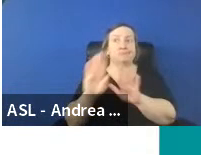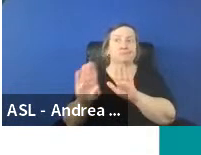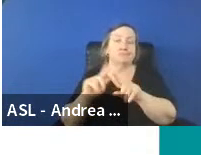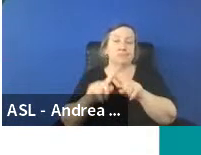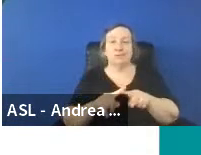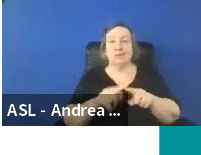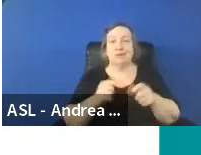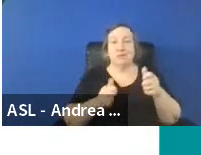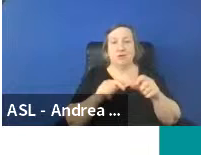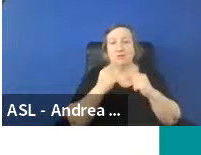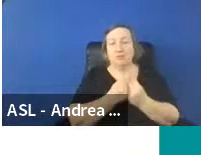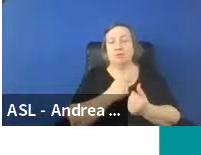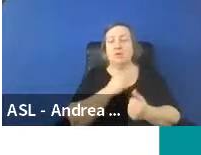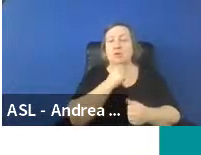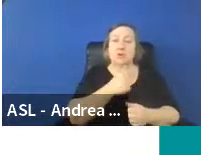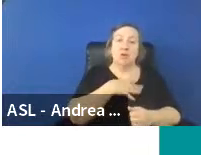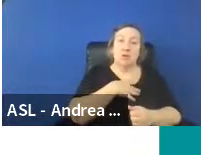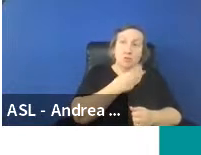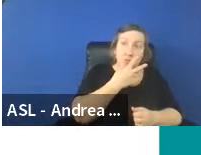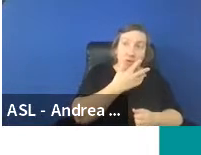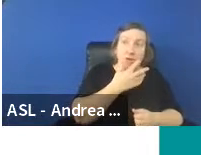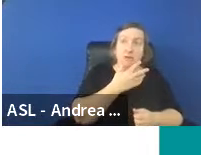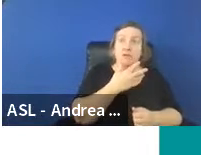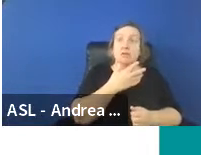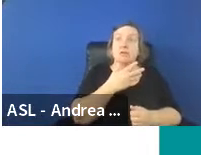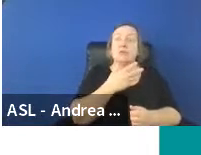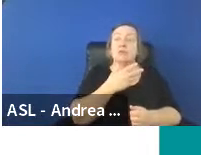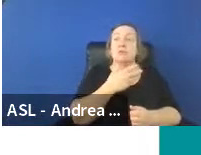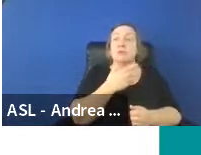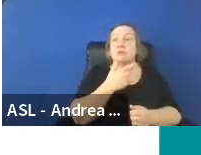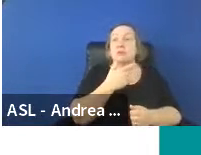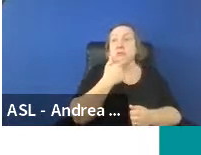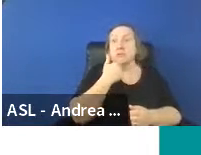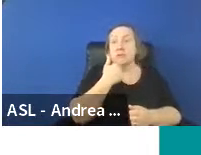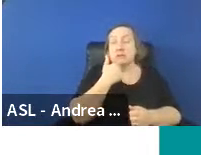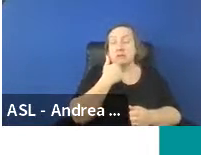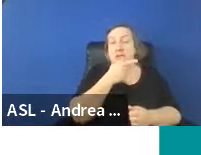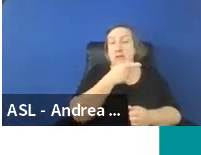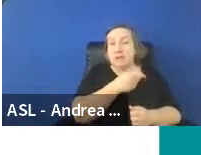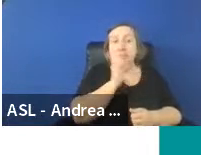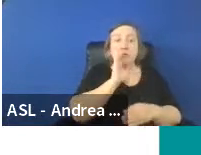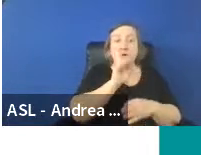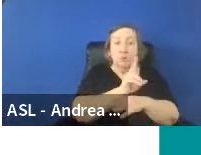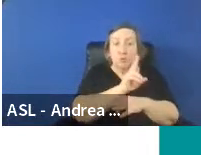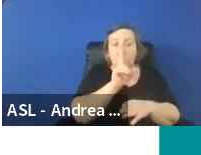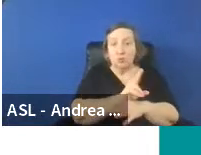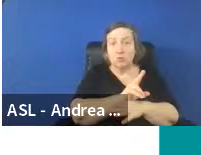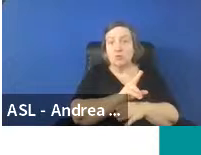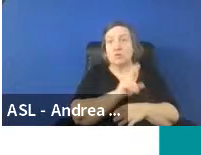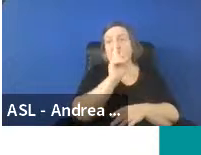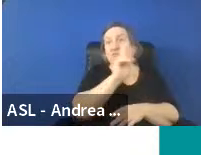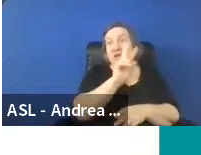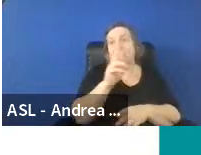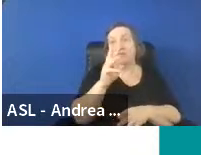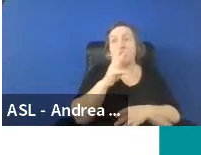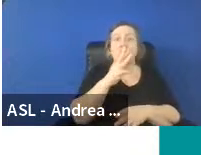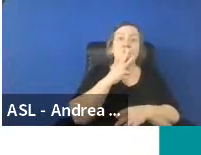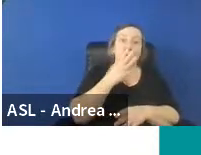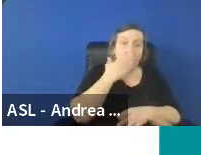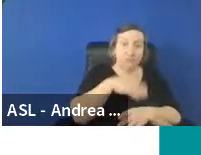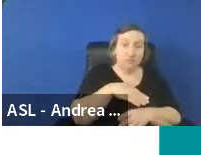groups. So non-white respondents reported they would use the Vancouver